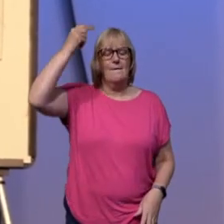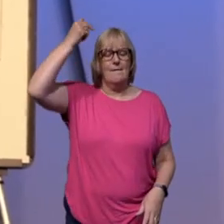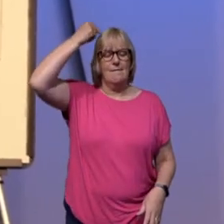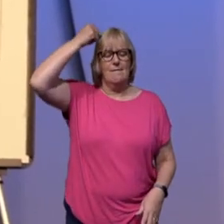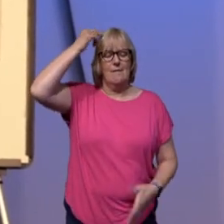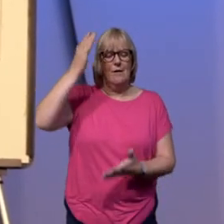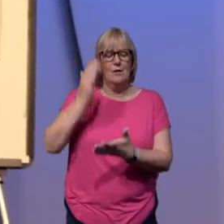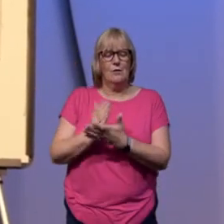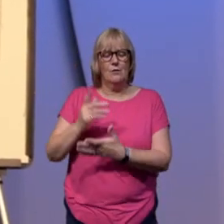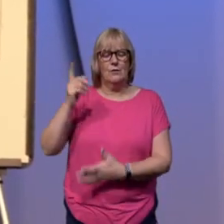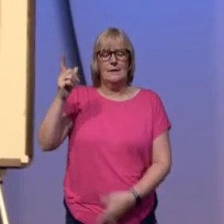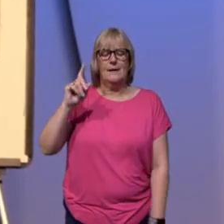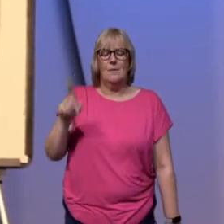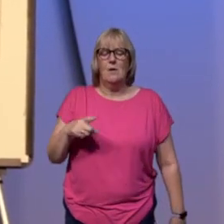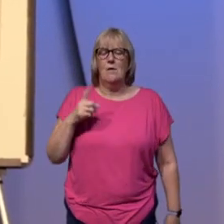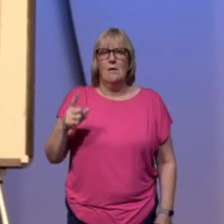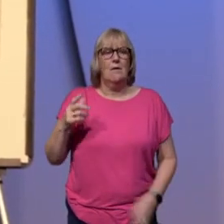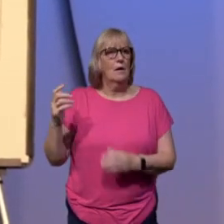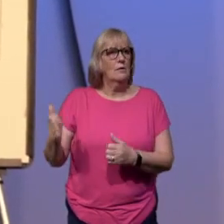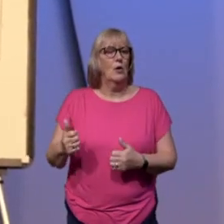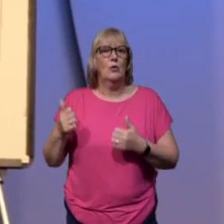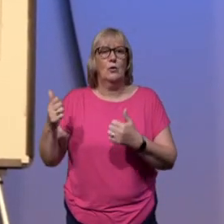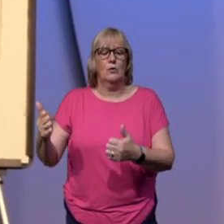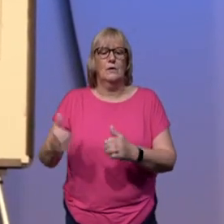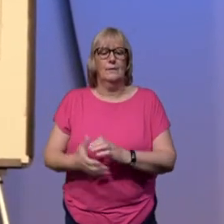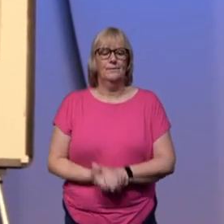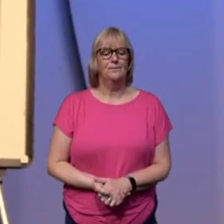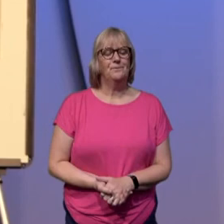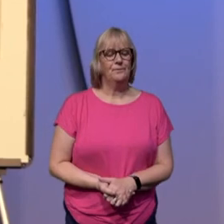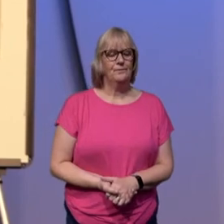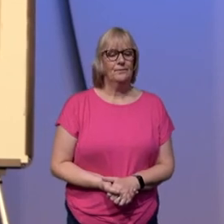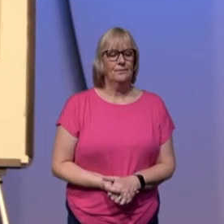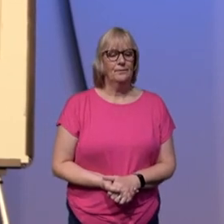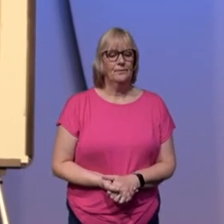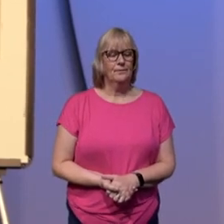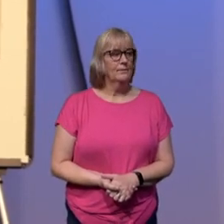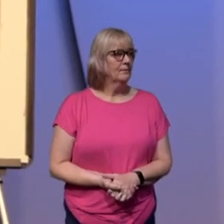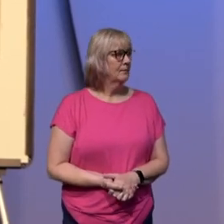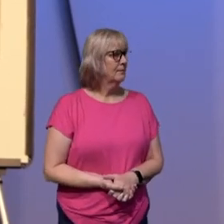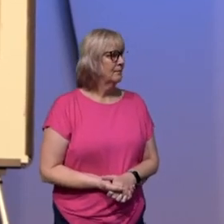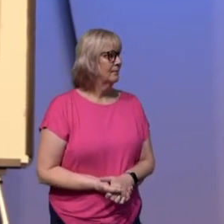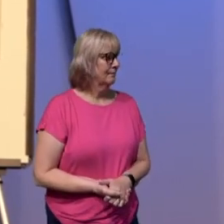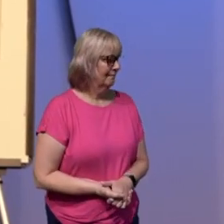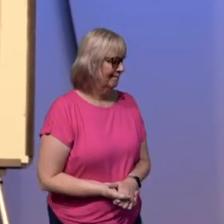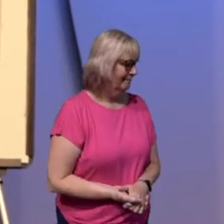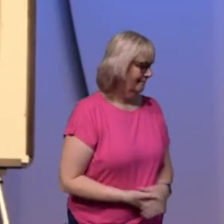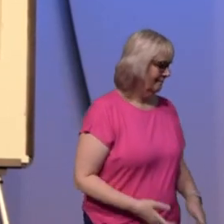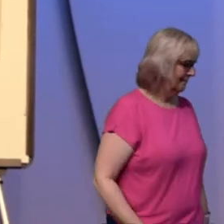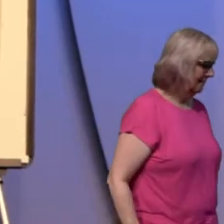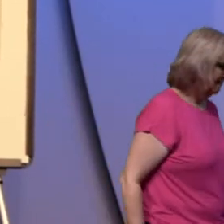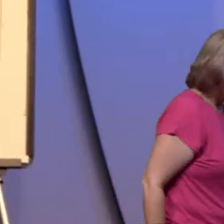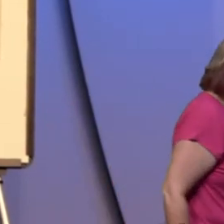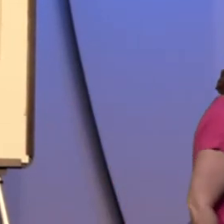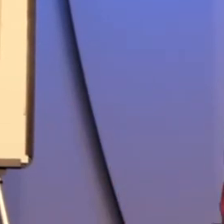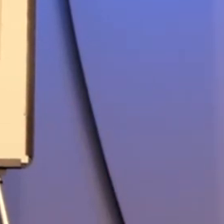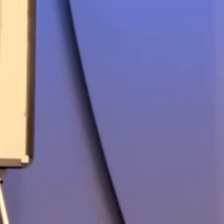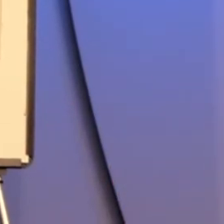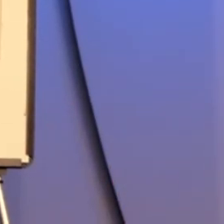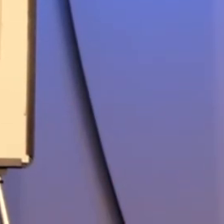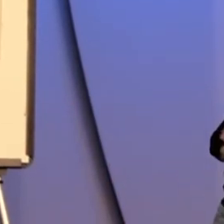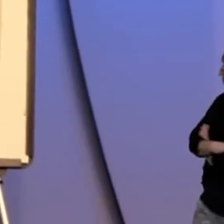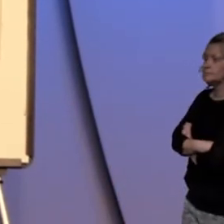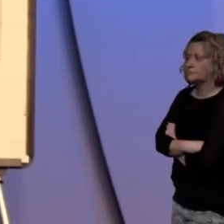He's not good. He doesn't want you to be like him. Now listen to this. She then feels resentment. And that